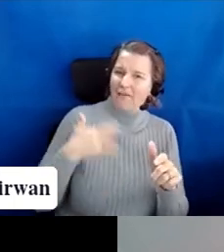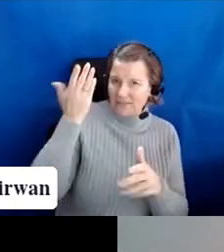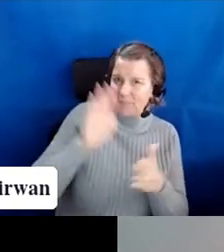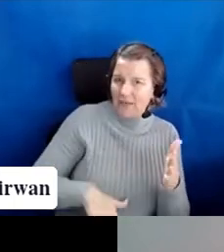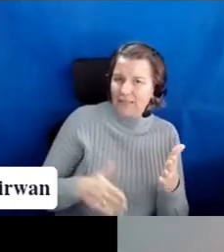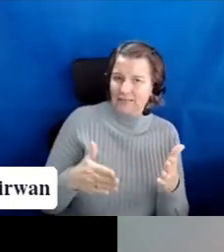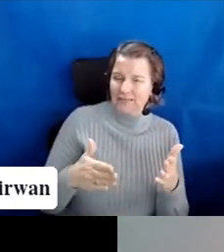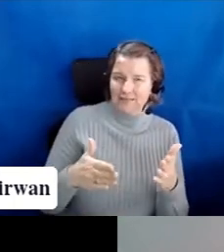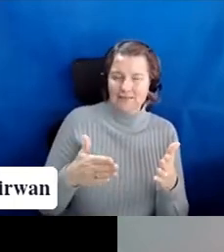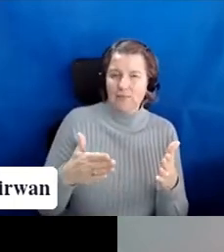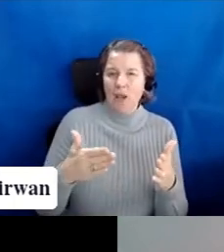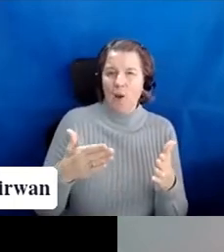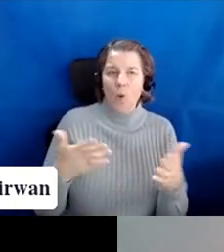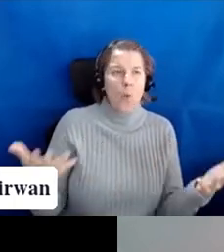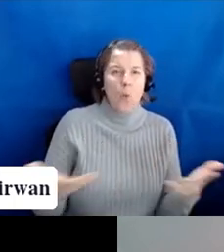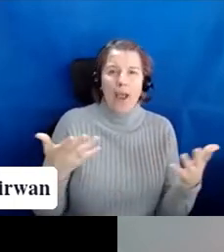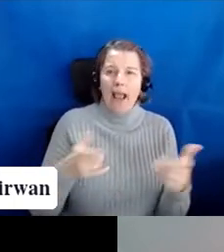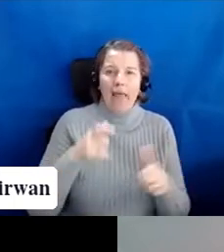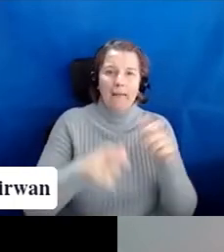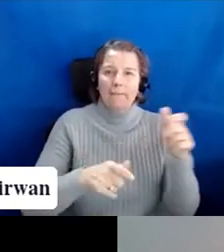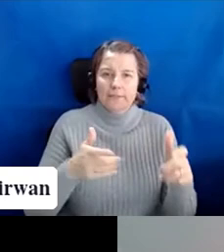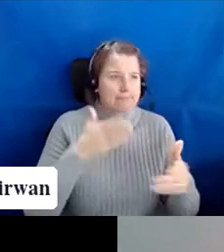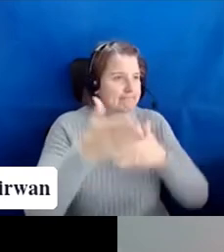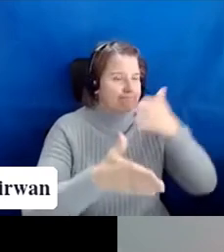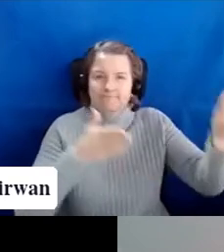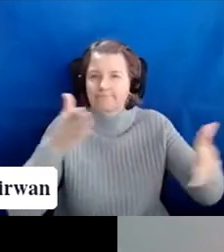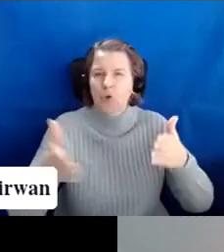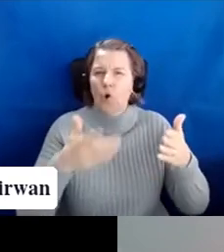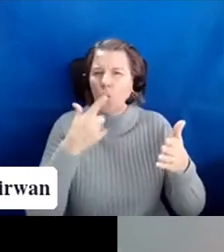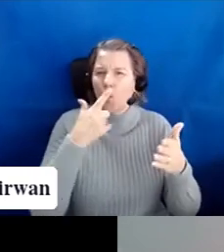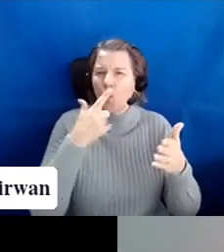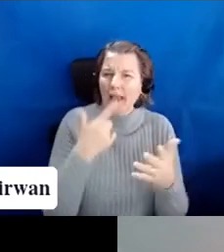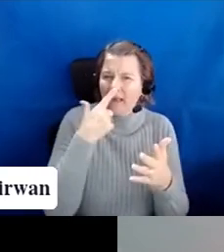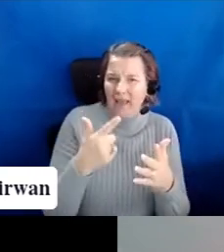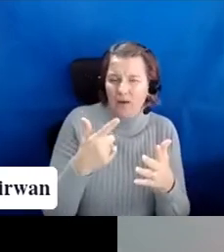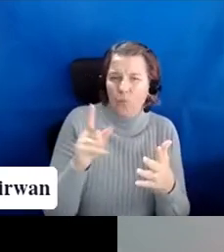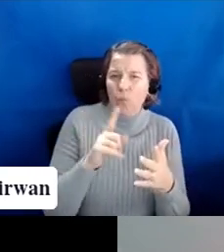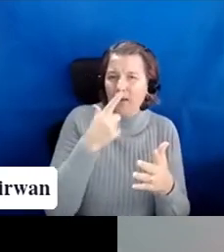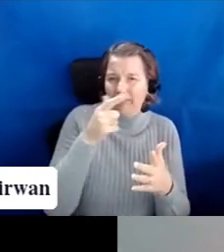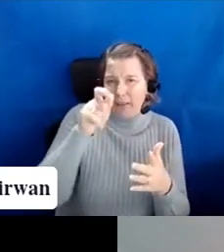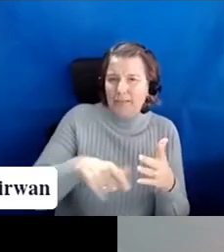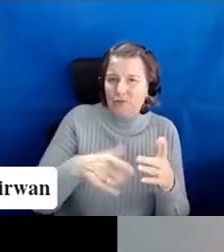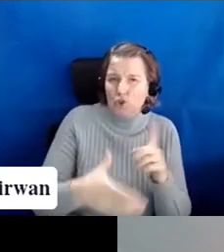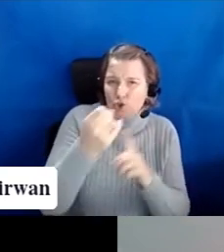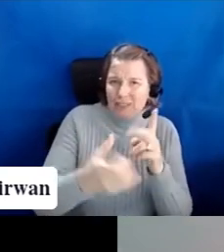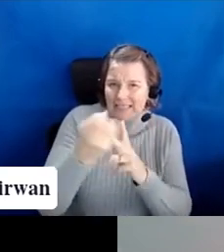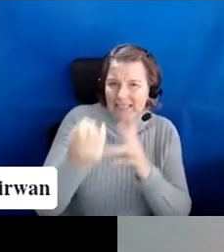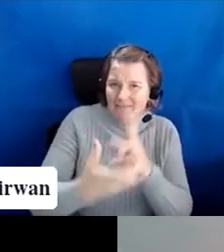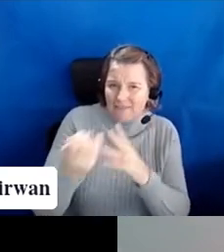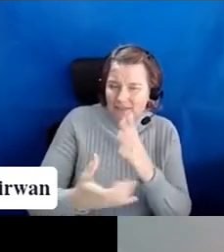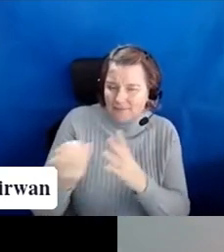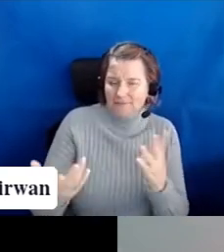know, it's about where can someone go, where can they get to? And I think that is a change and shift in terms of